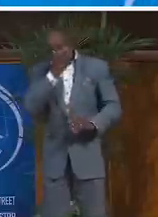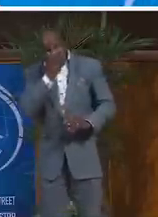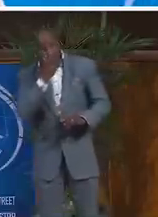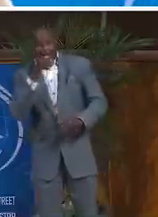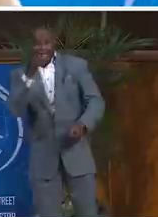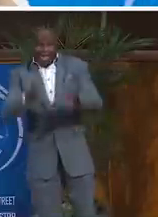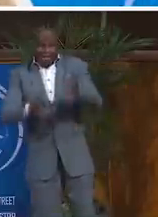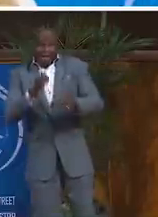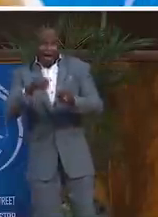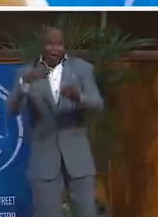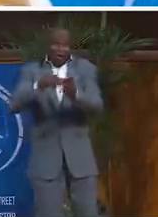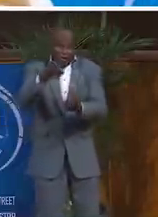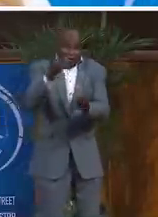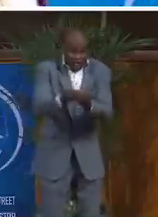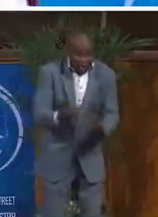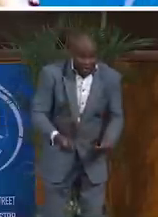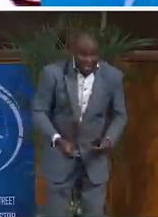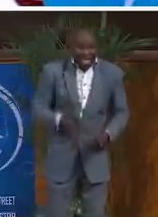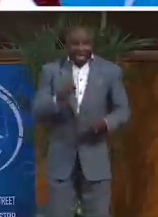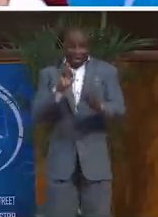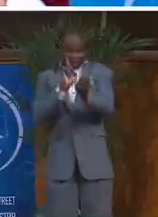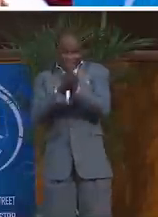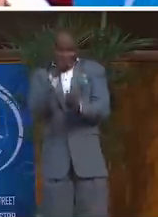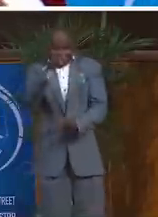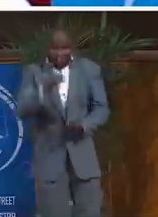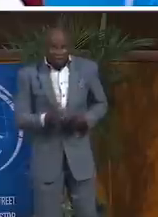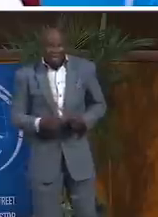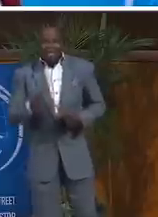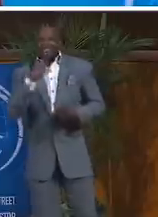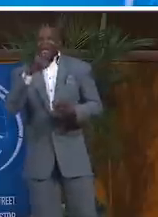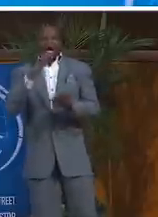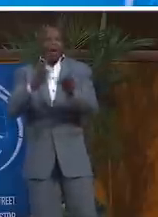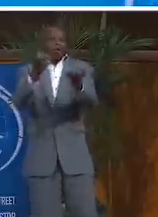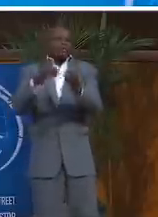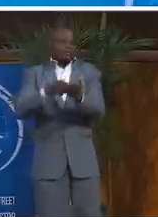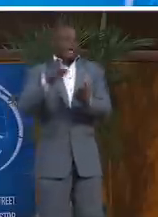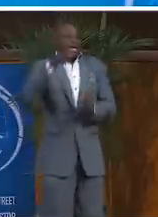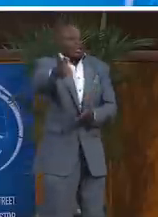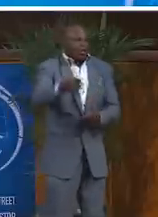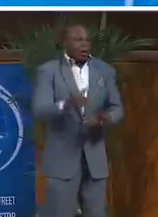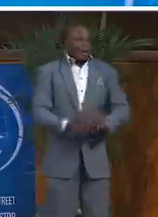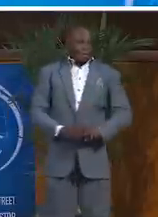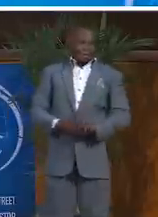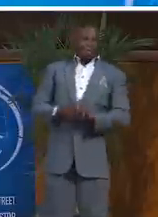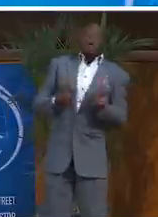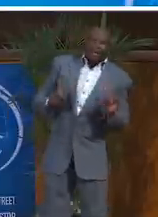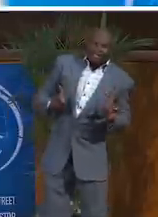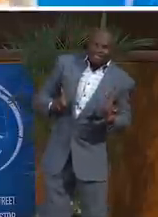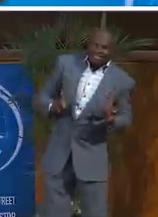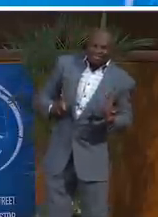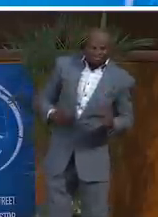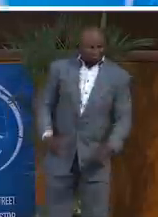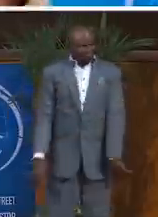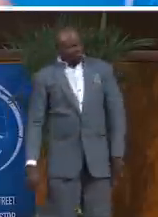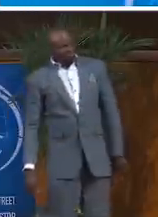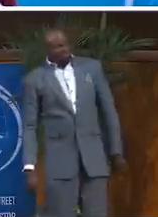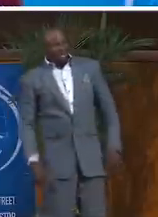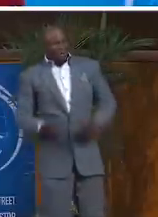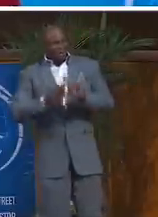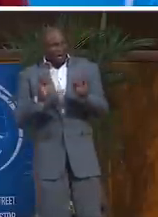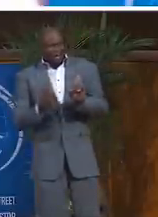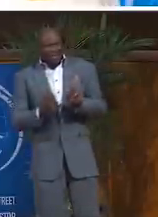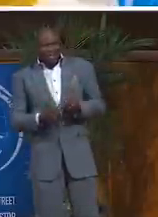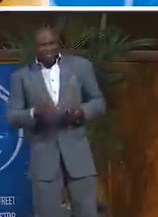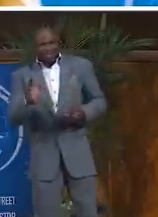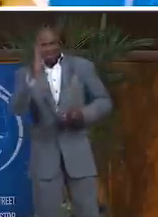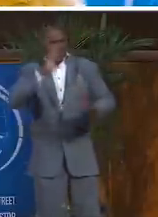If I owed you money and I came to you and said, I want to pay you, but, well, the minute I say but, you